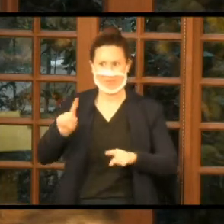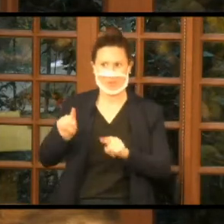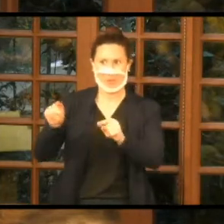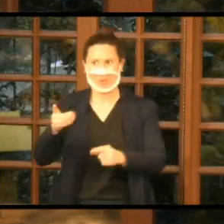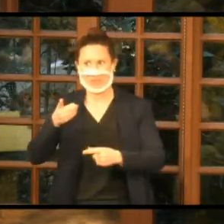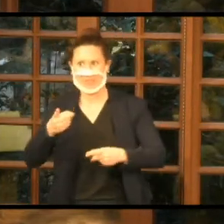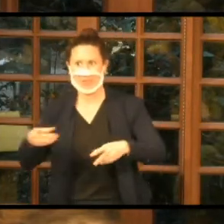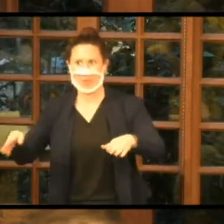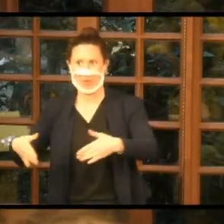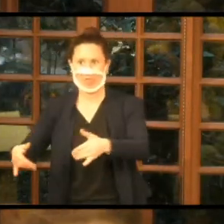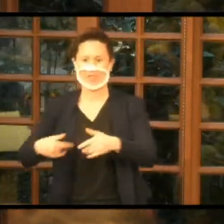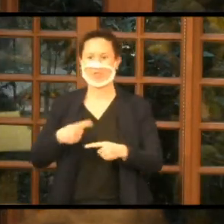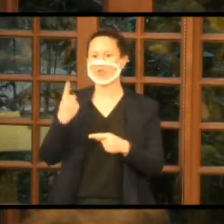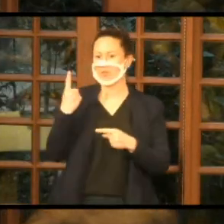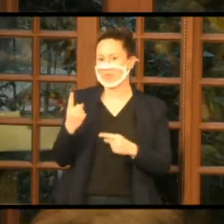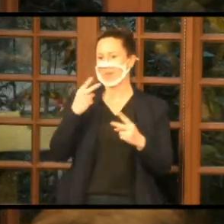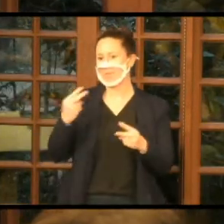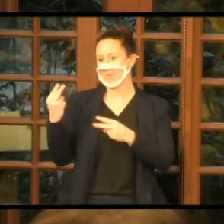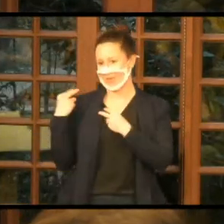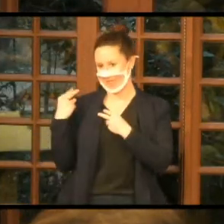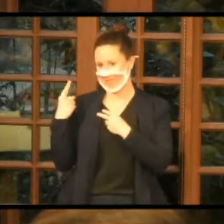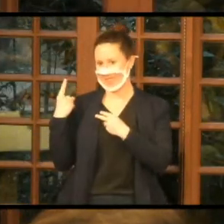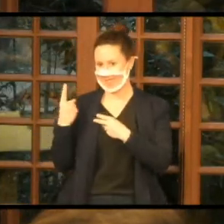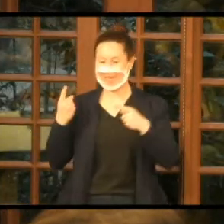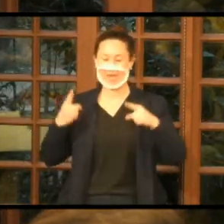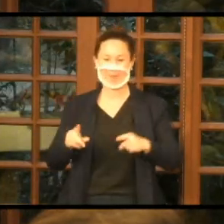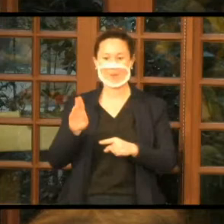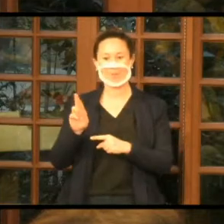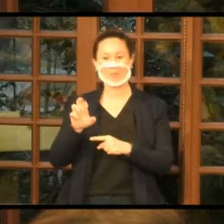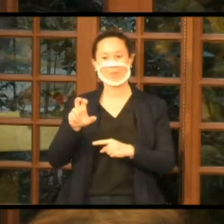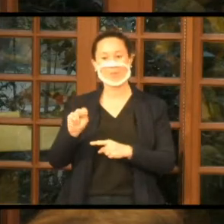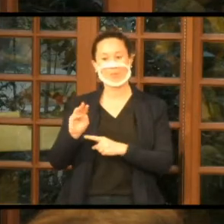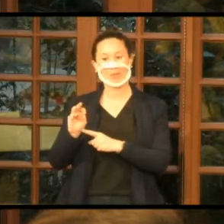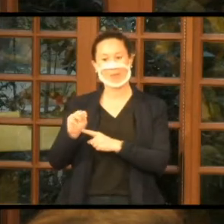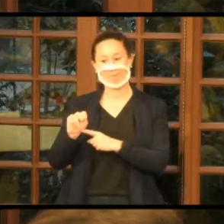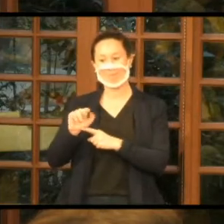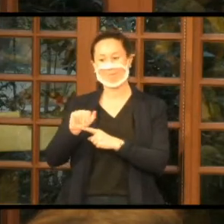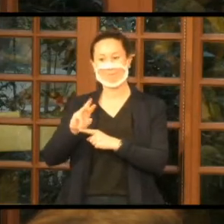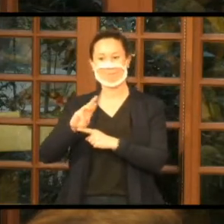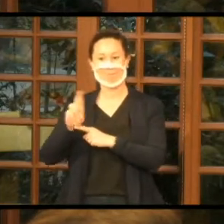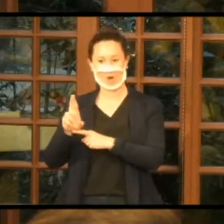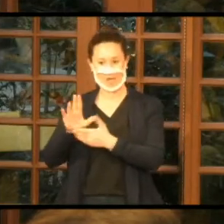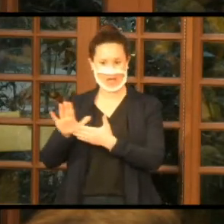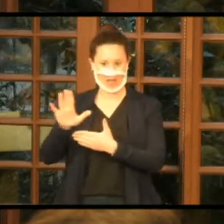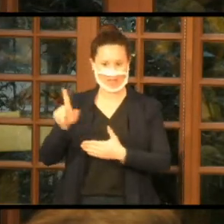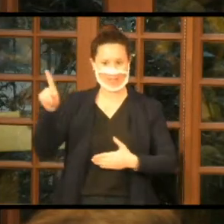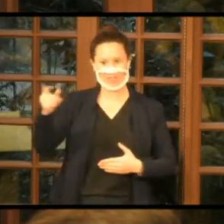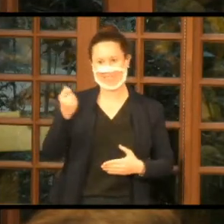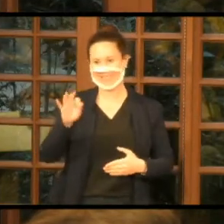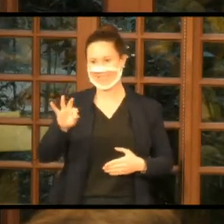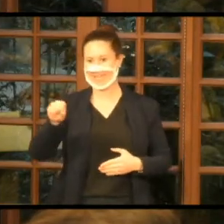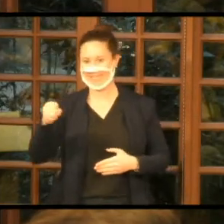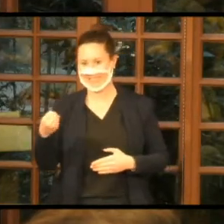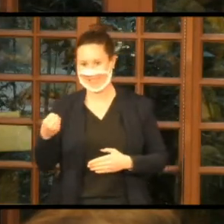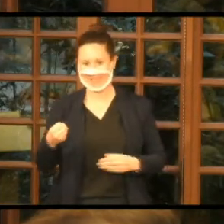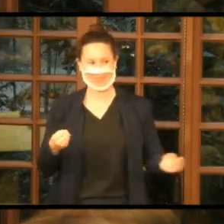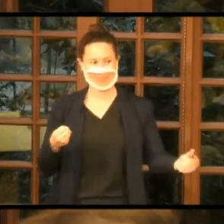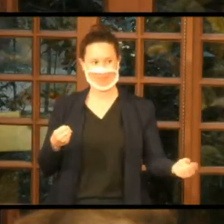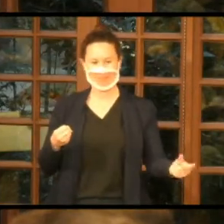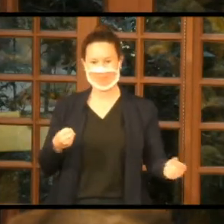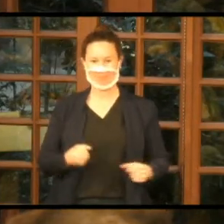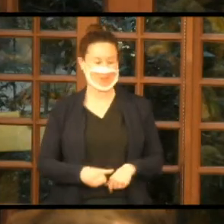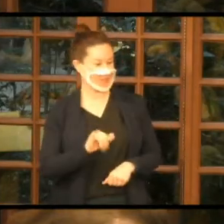memory. This takes place at Bryn Mawr College in the 1990s. Oh, okay.